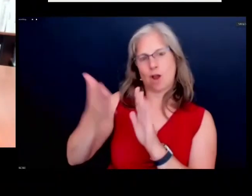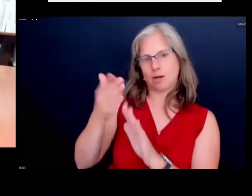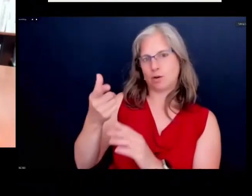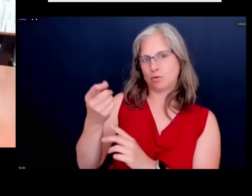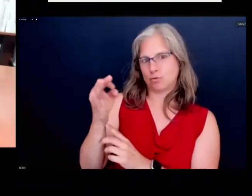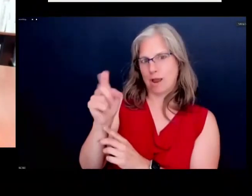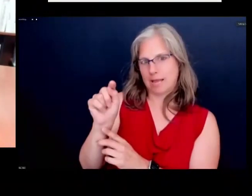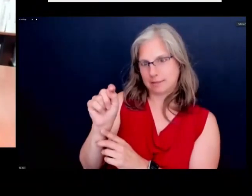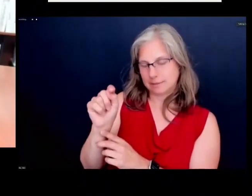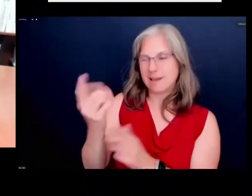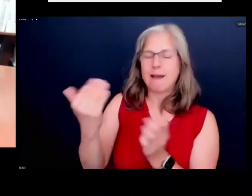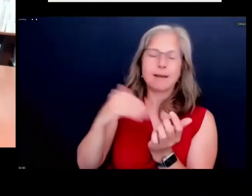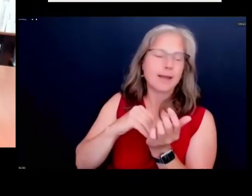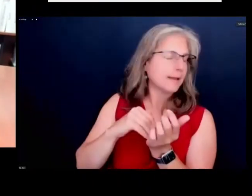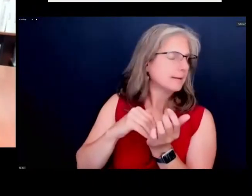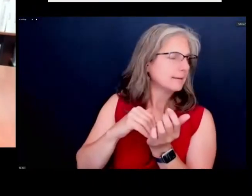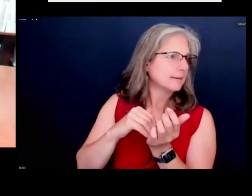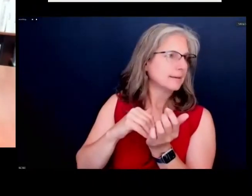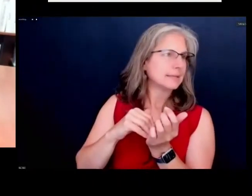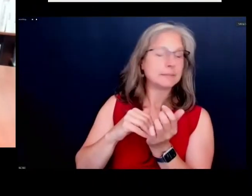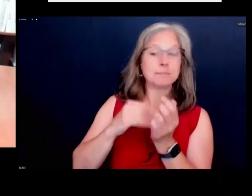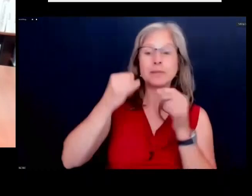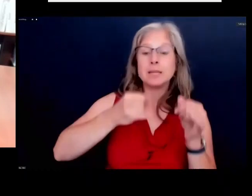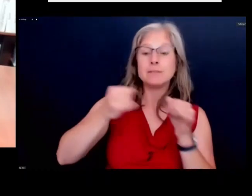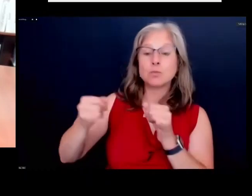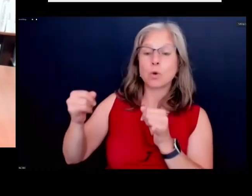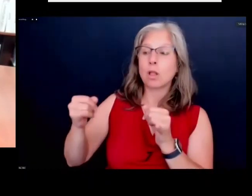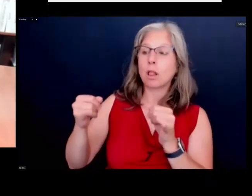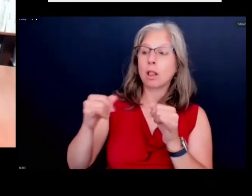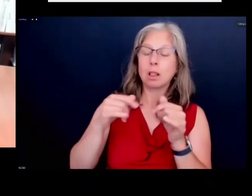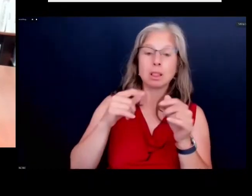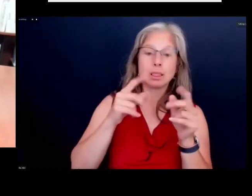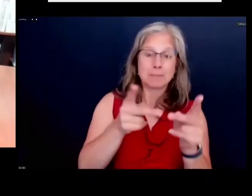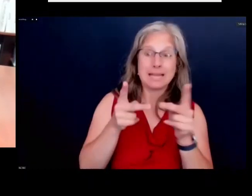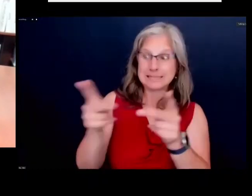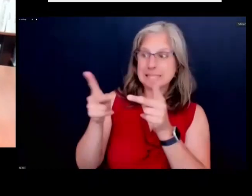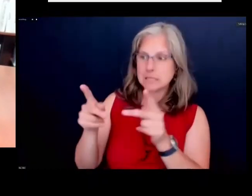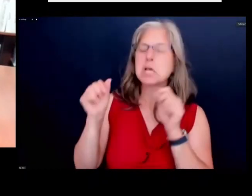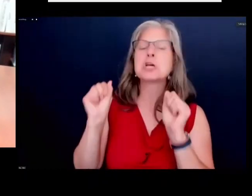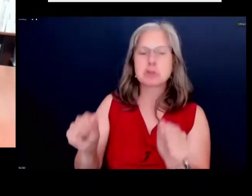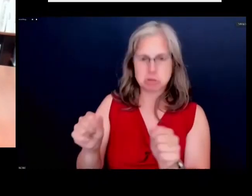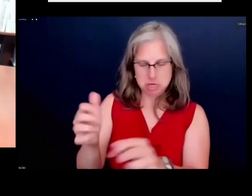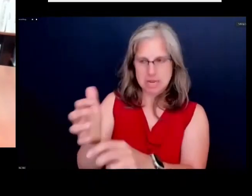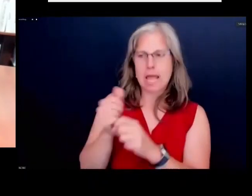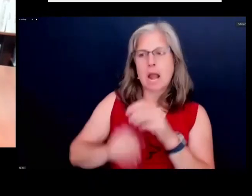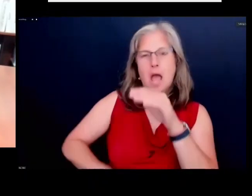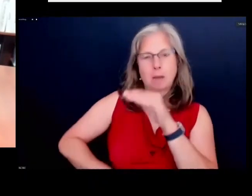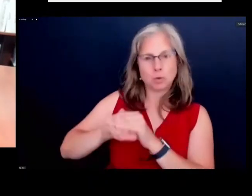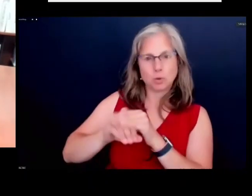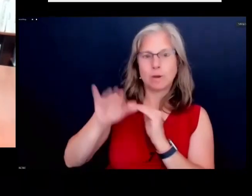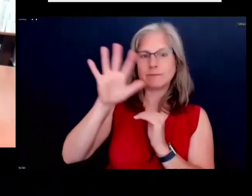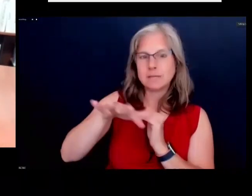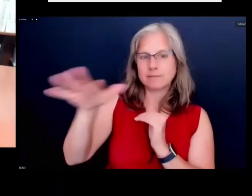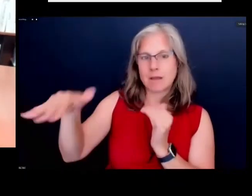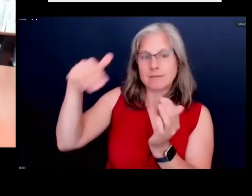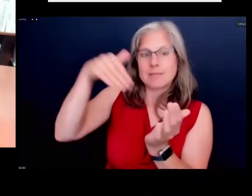the grants. And again, the individual practices can receive up